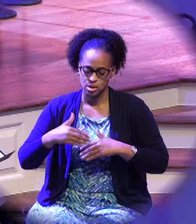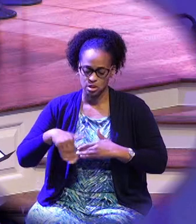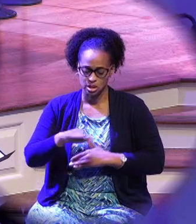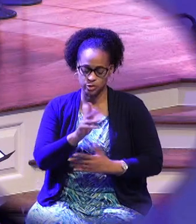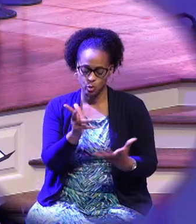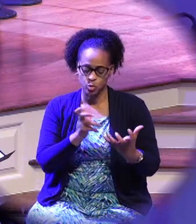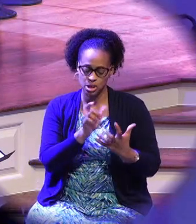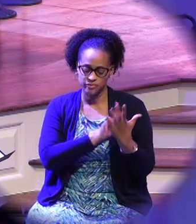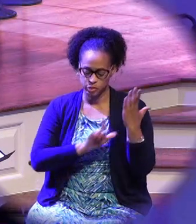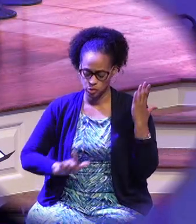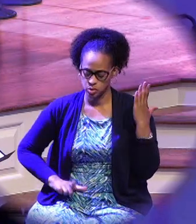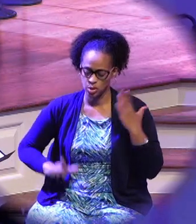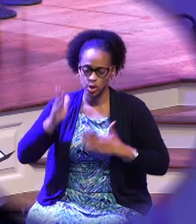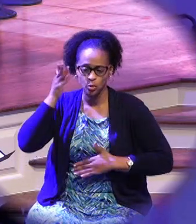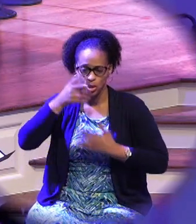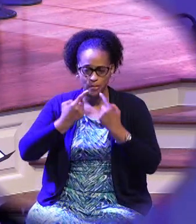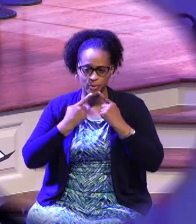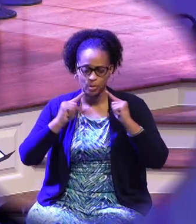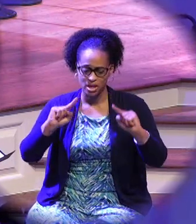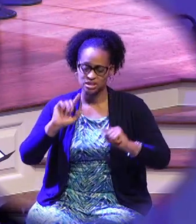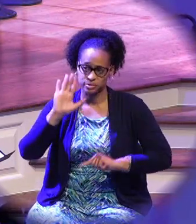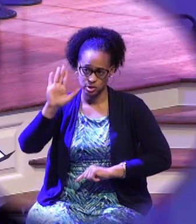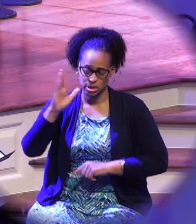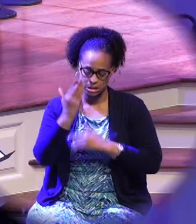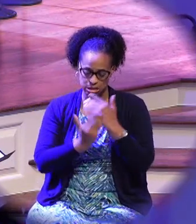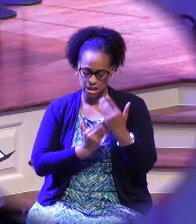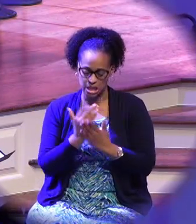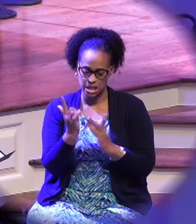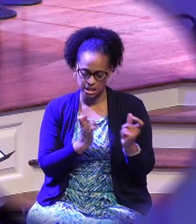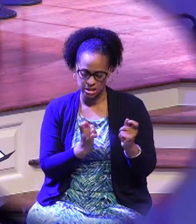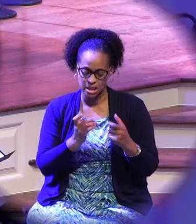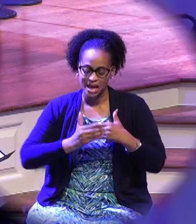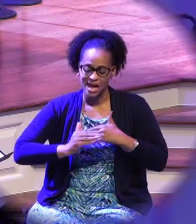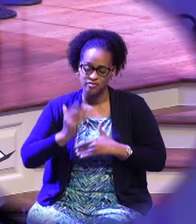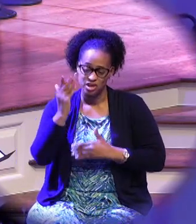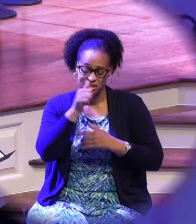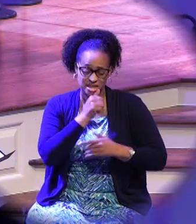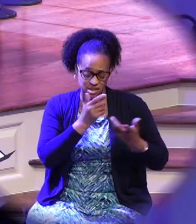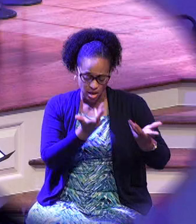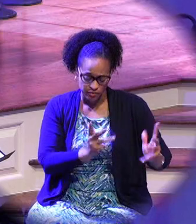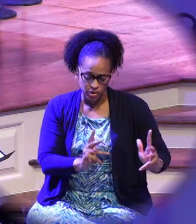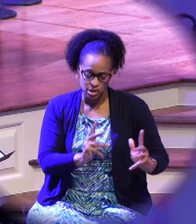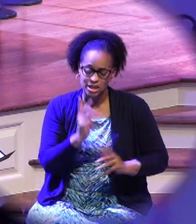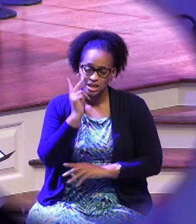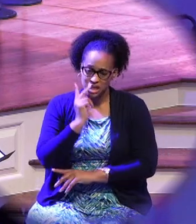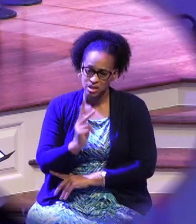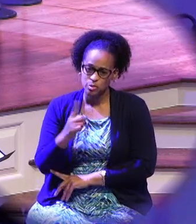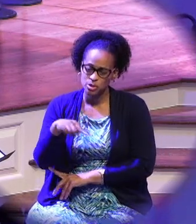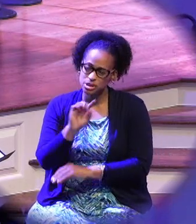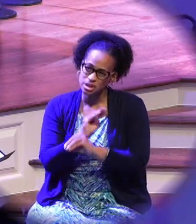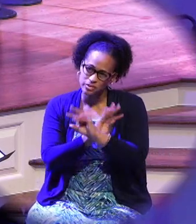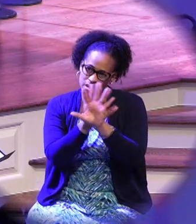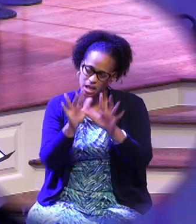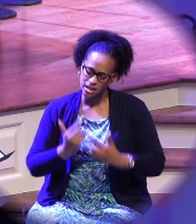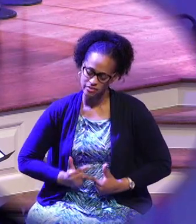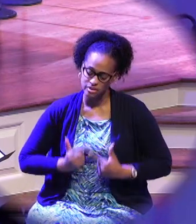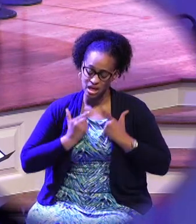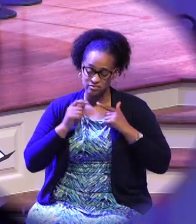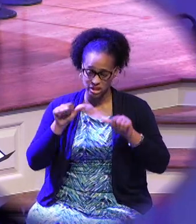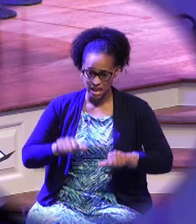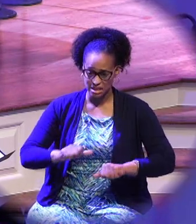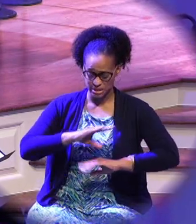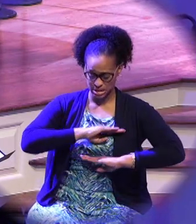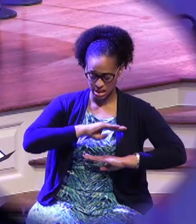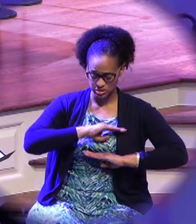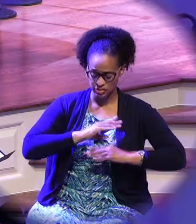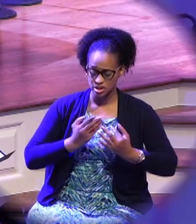the Lord will prosper his hand. After he has suffered, he will see the light of life and be satisfied. And